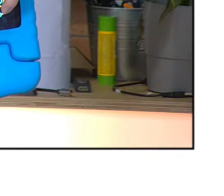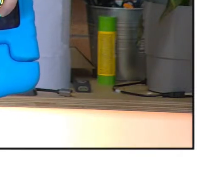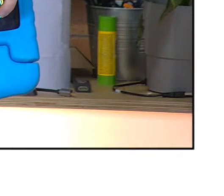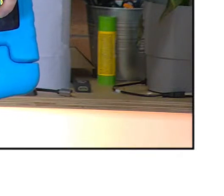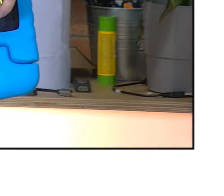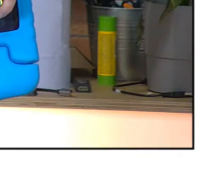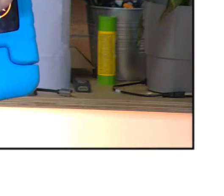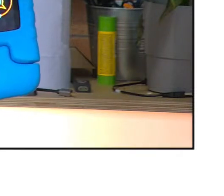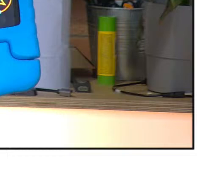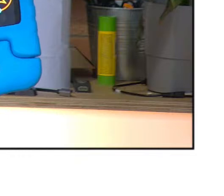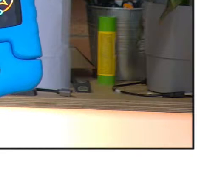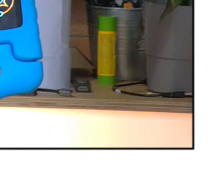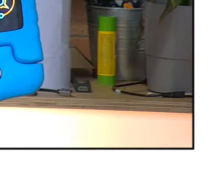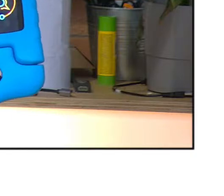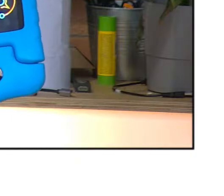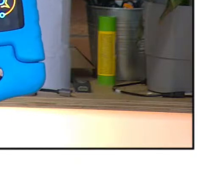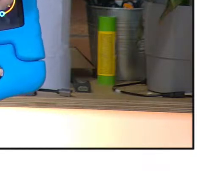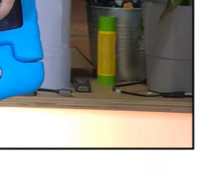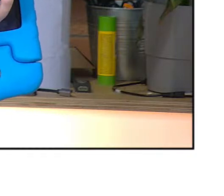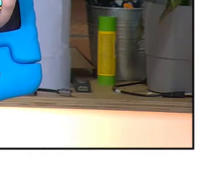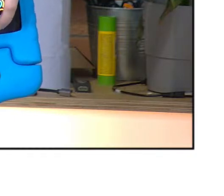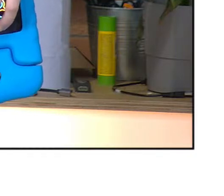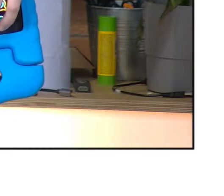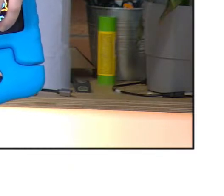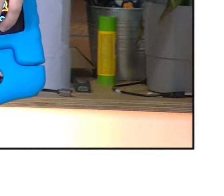Can make that a bit quieter by pinching it small.